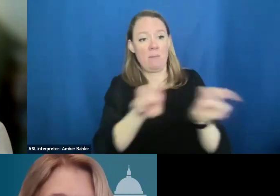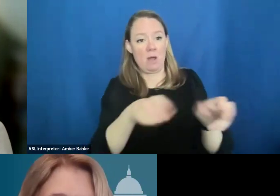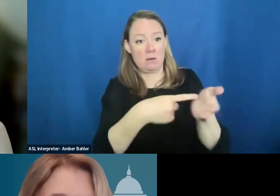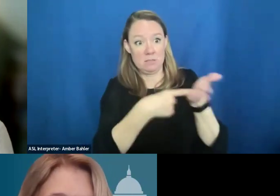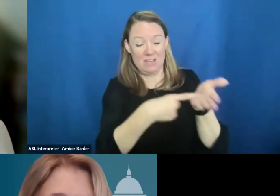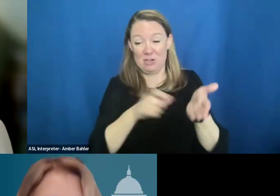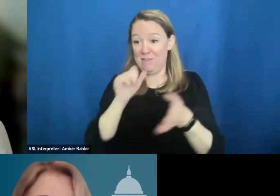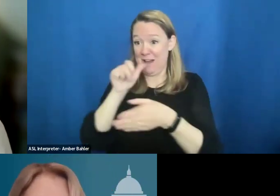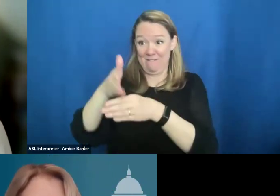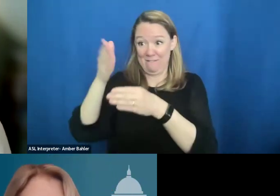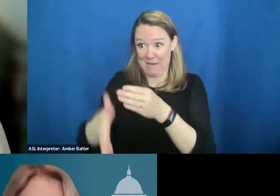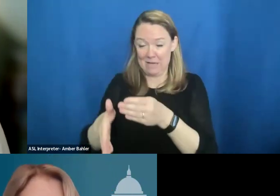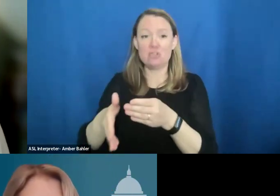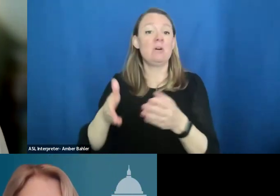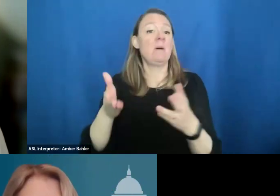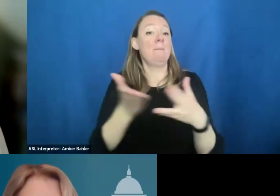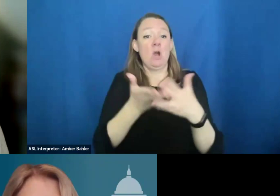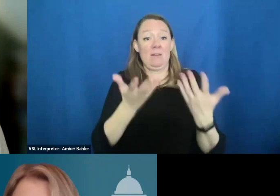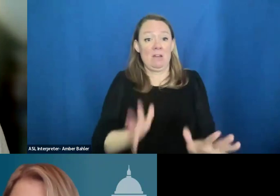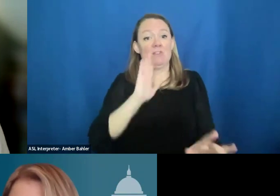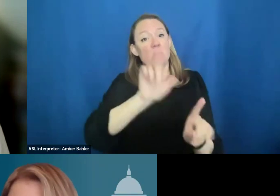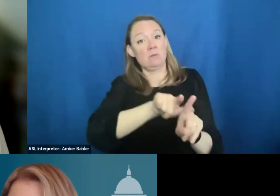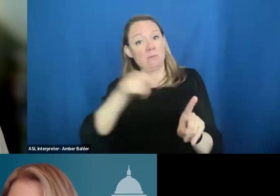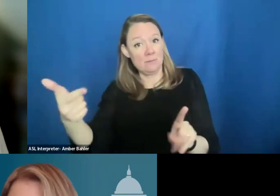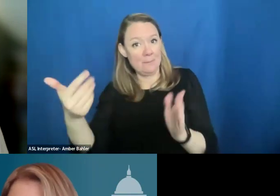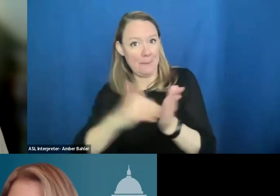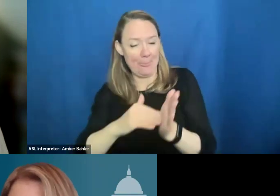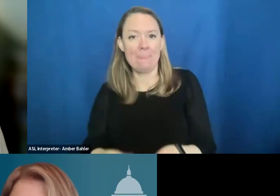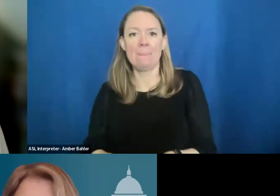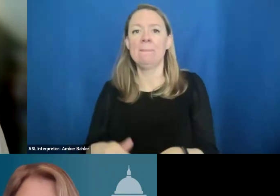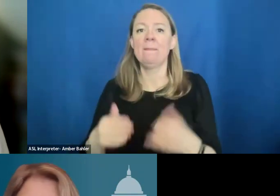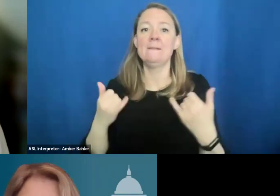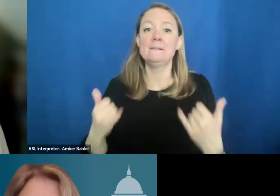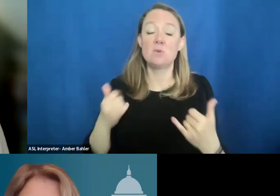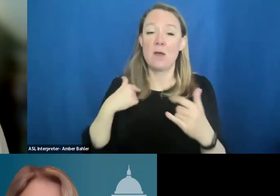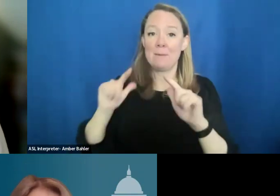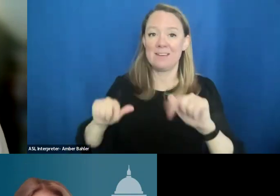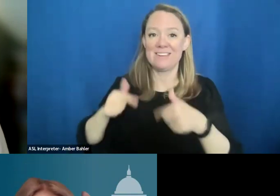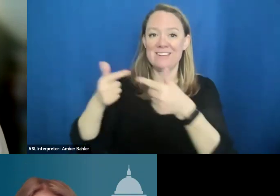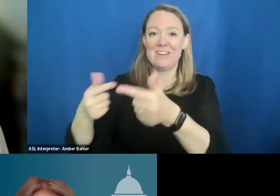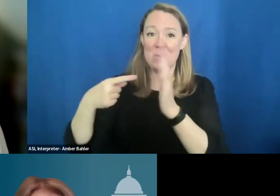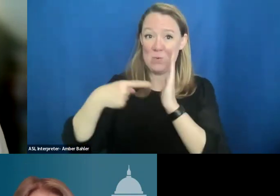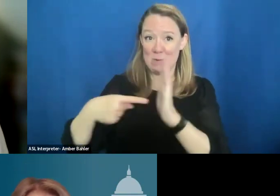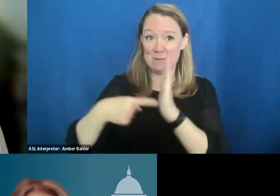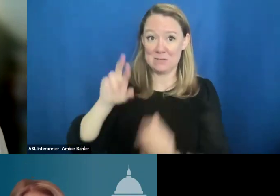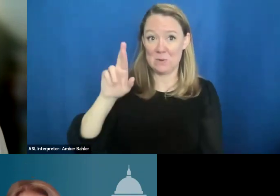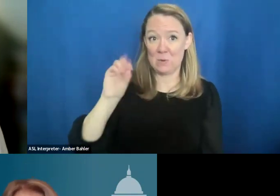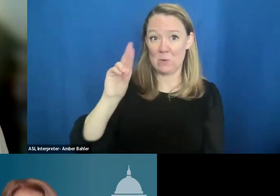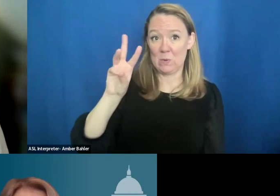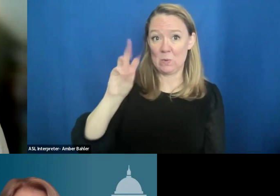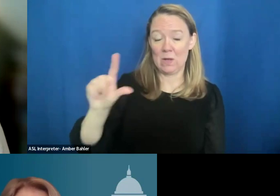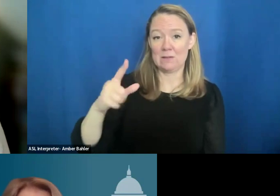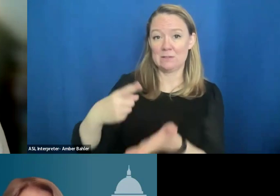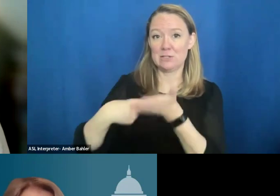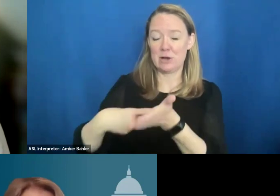our break. So I am going to turn it over first to Representative Orwell to start the legislative wrap